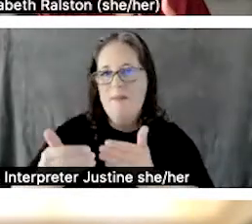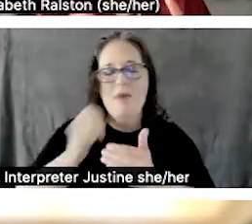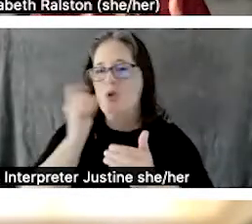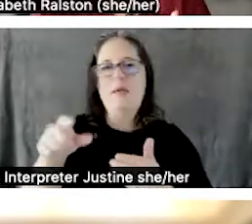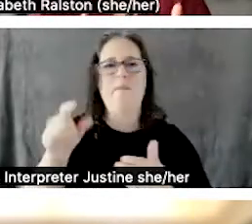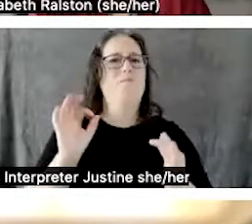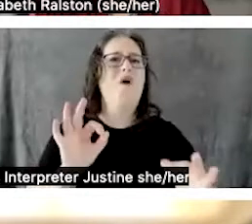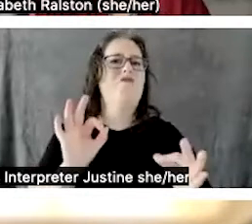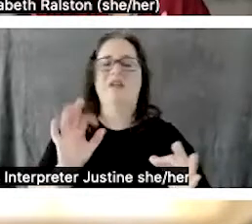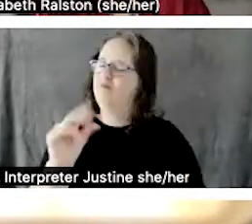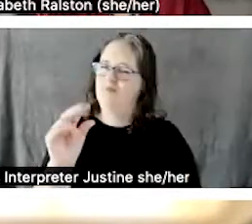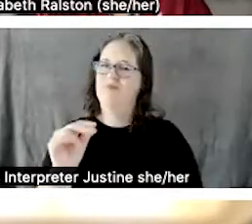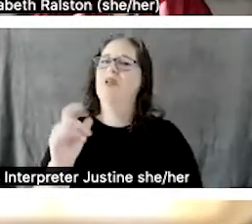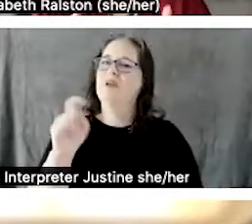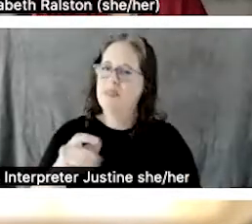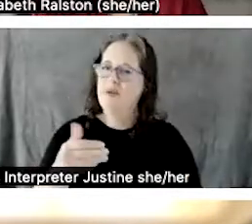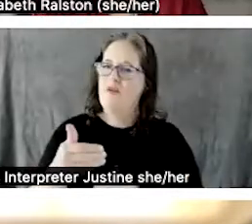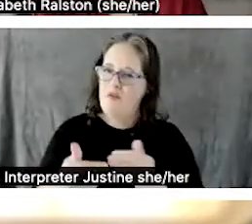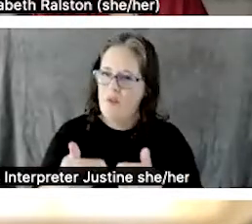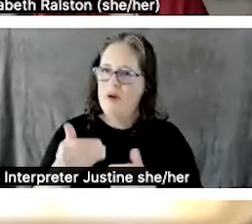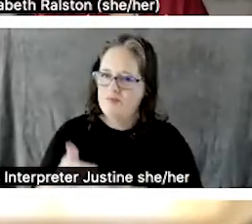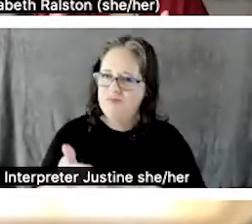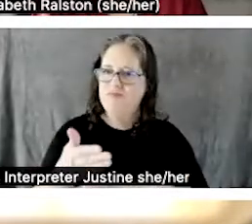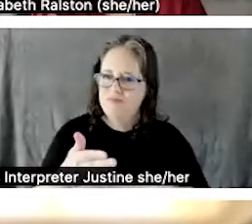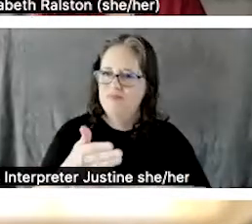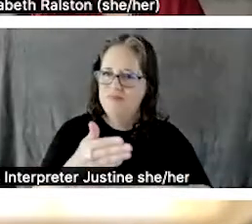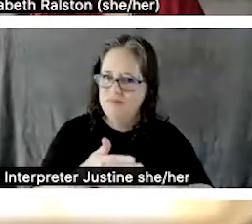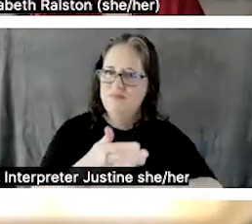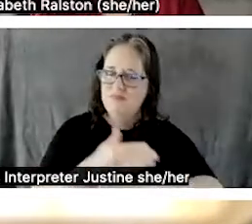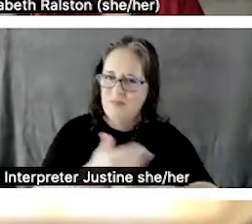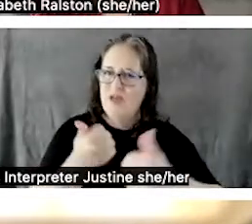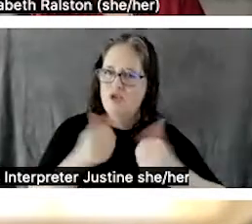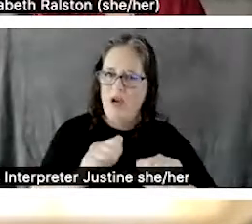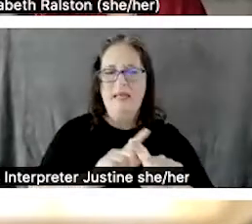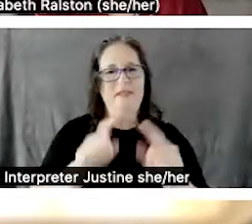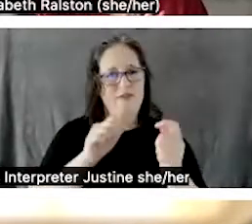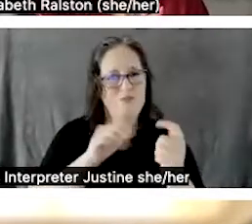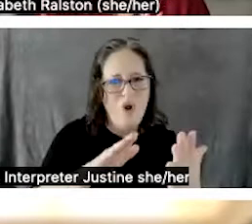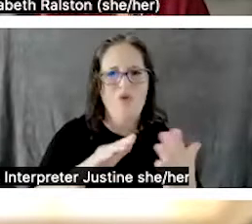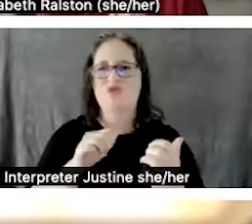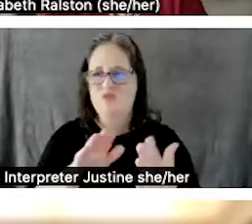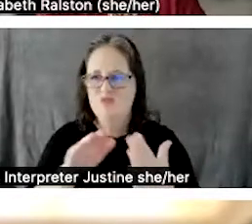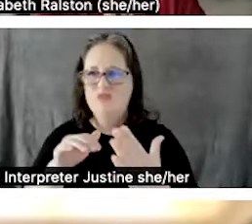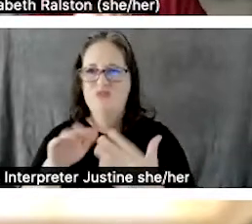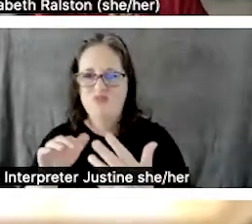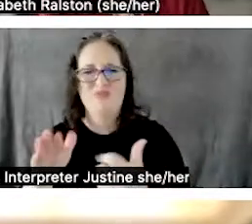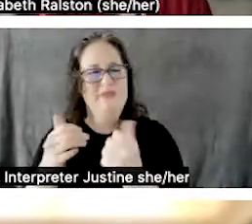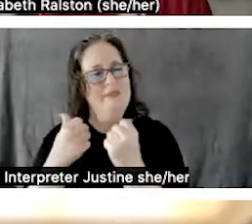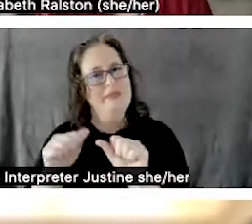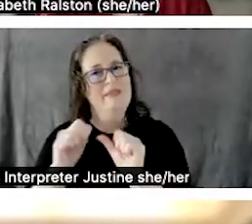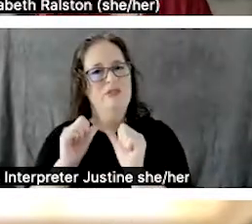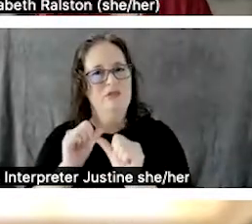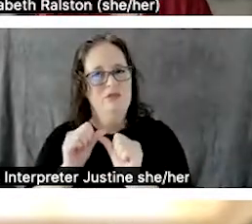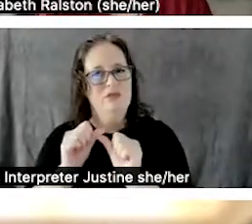to move forward. Just keep talking about it and keep trying new things. So I'll stop